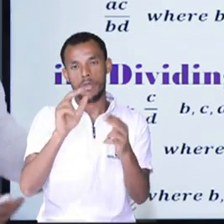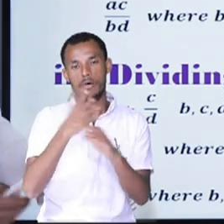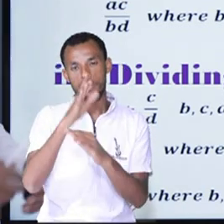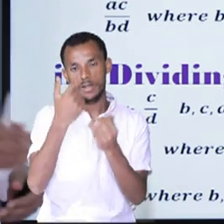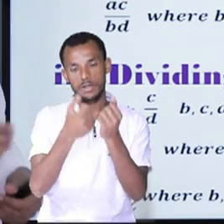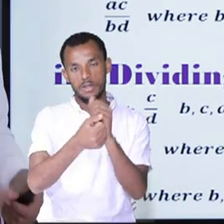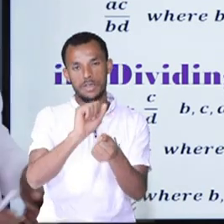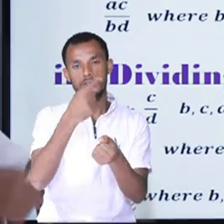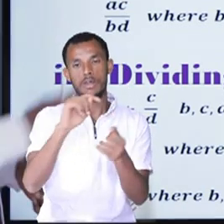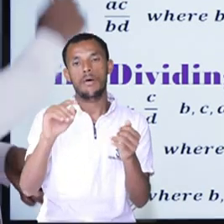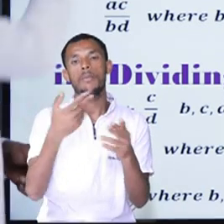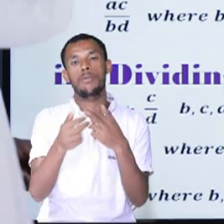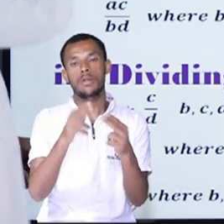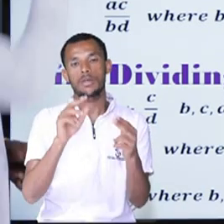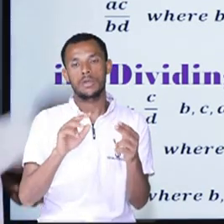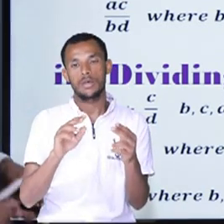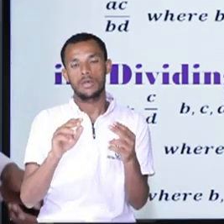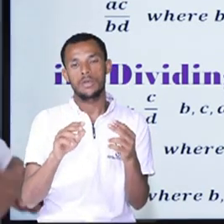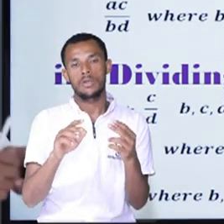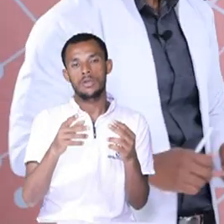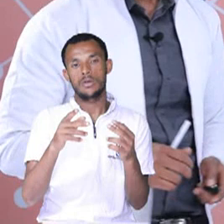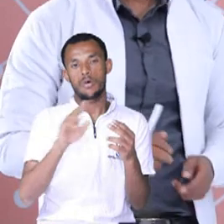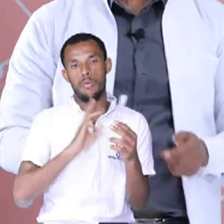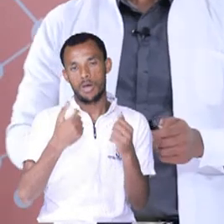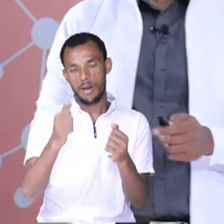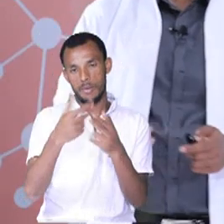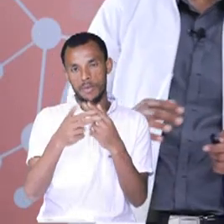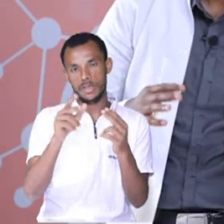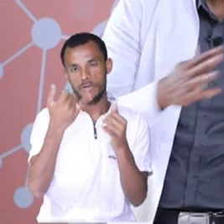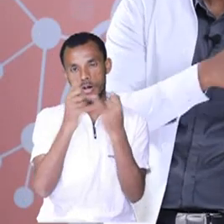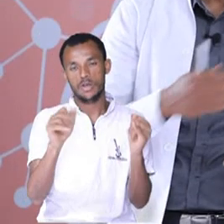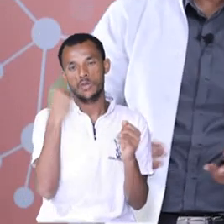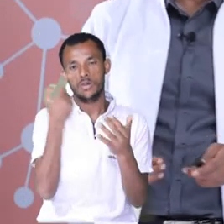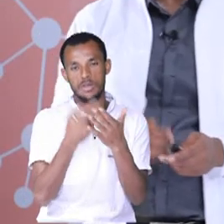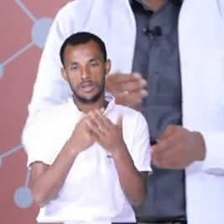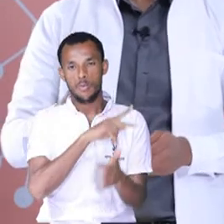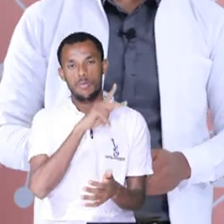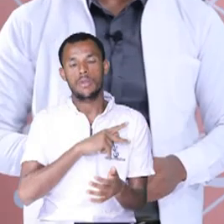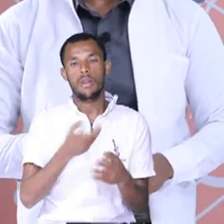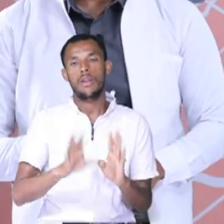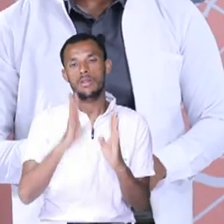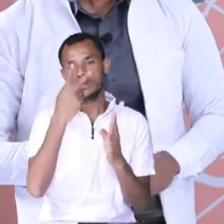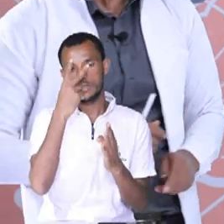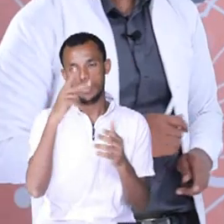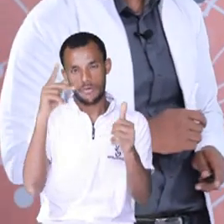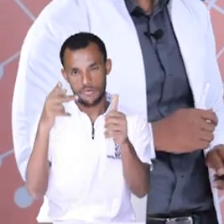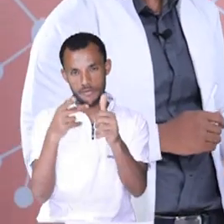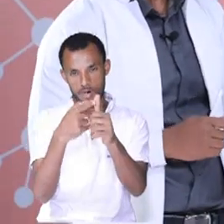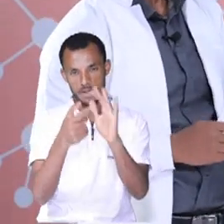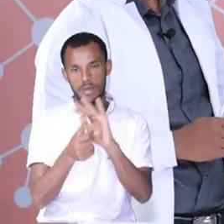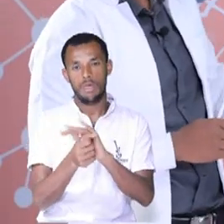to multiplication, simply you can multiply the fraction. So students, using this property, let's see the first